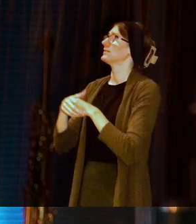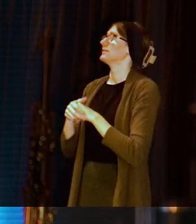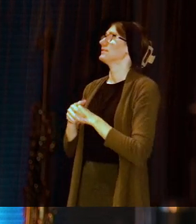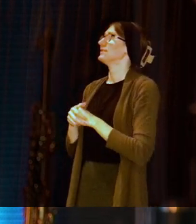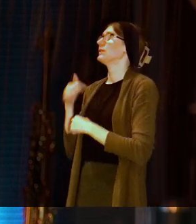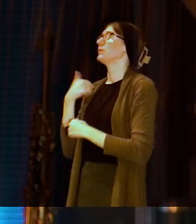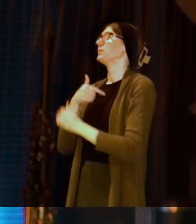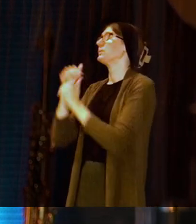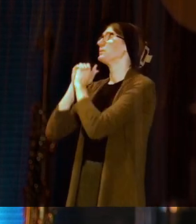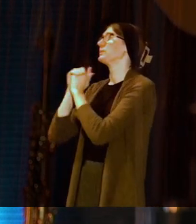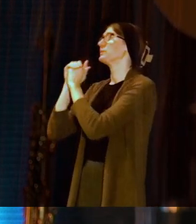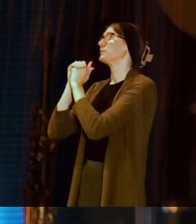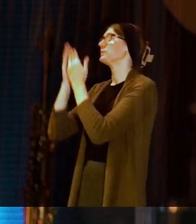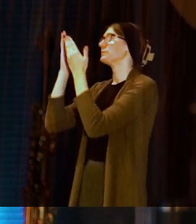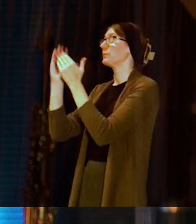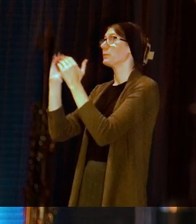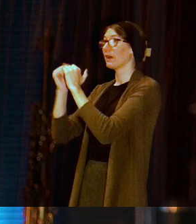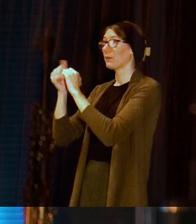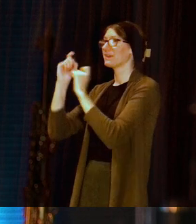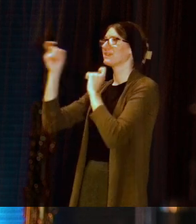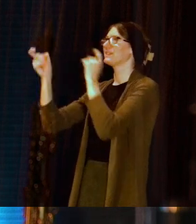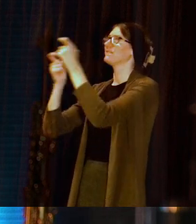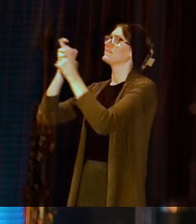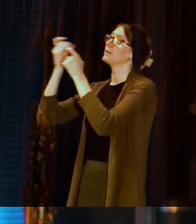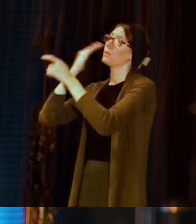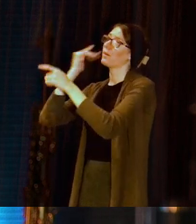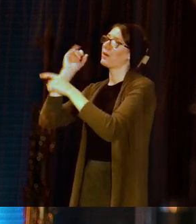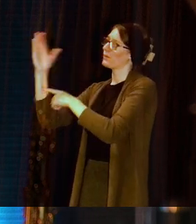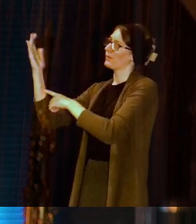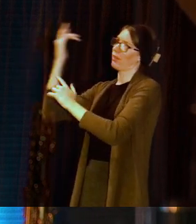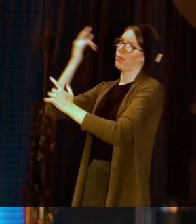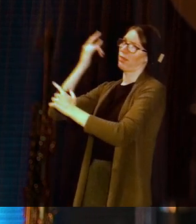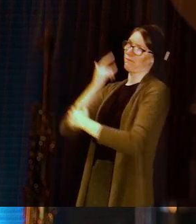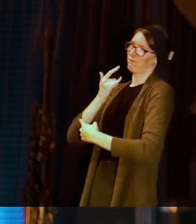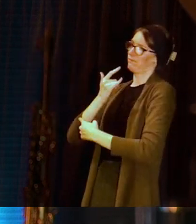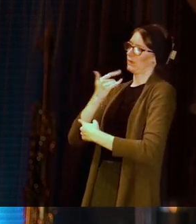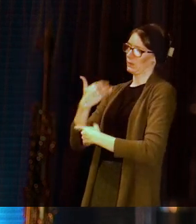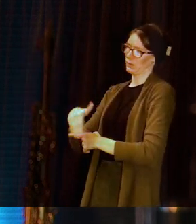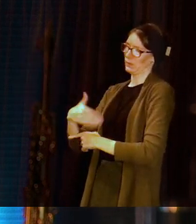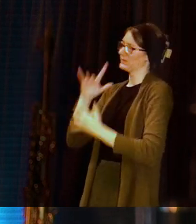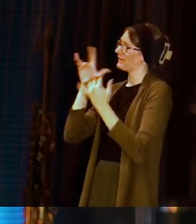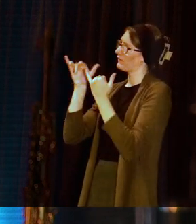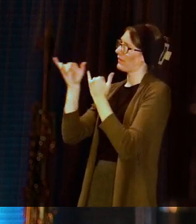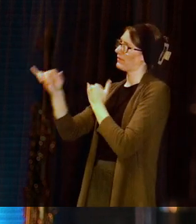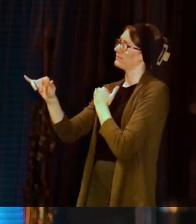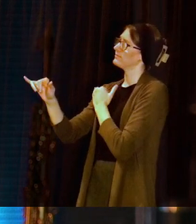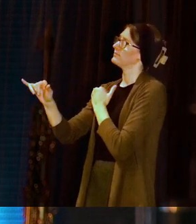And we worship you with our giving, for your loving kindness is everlasting.